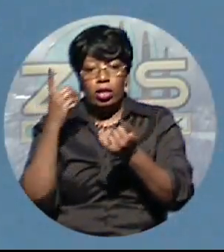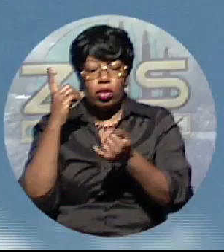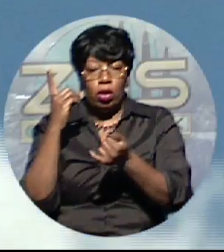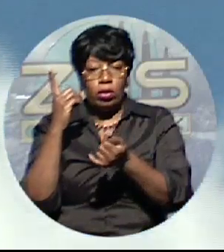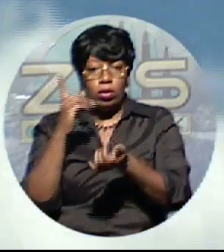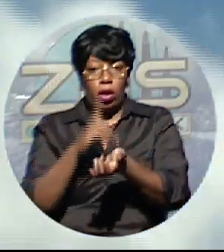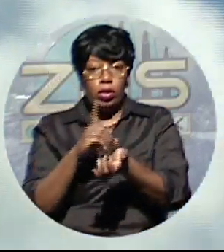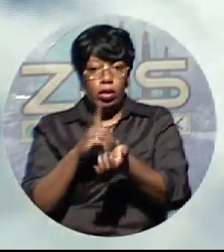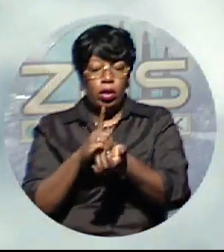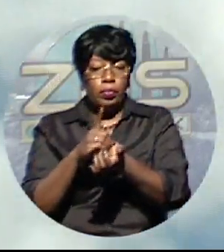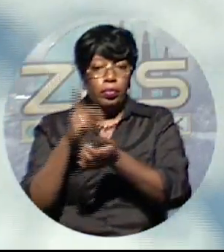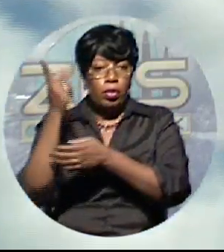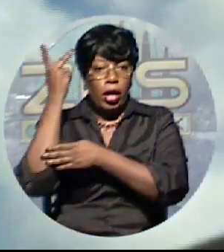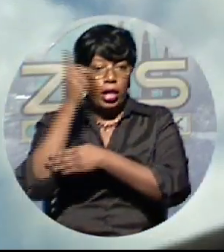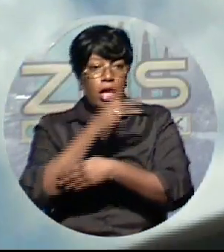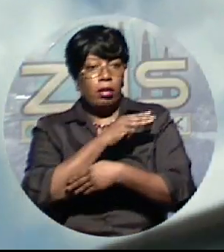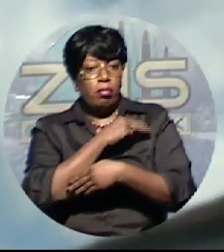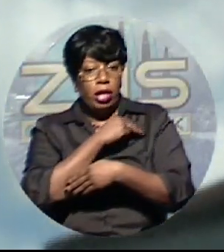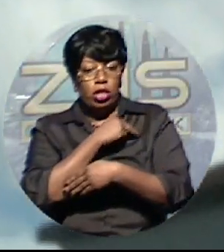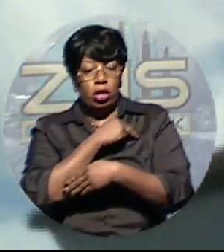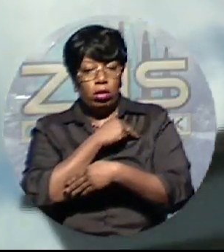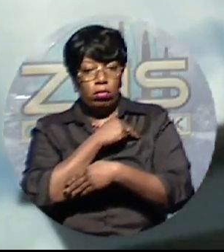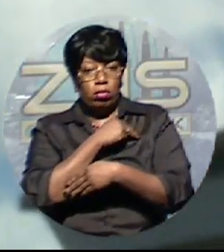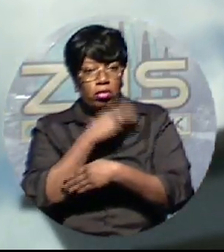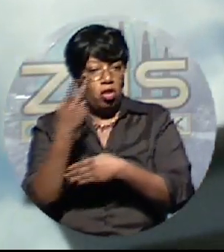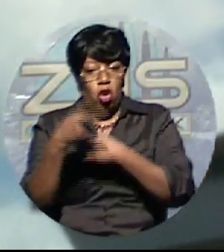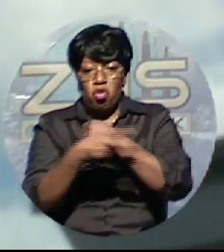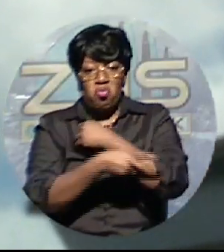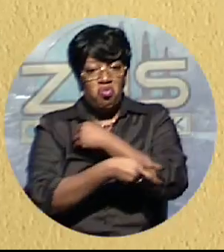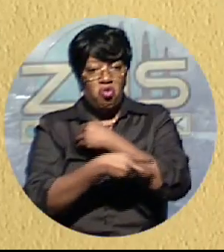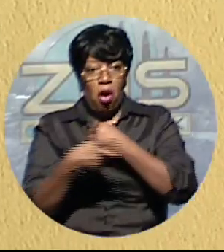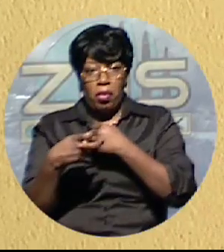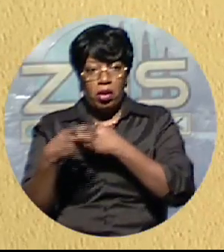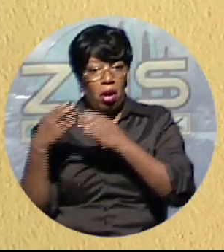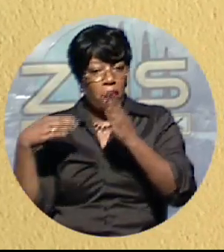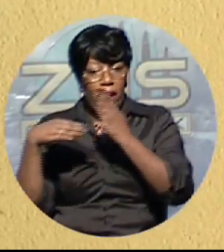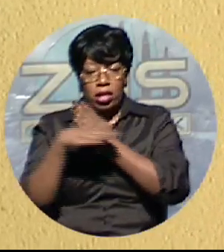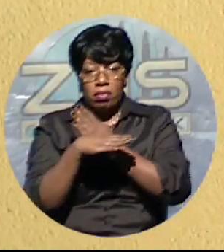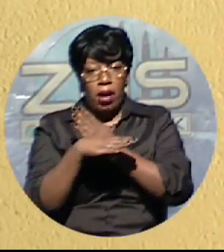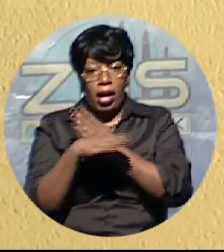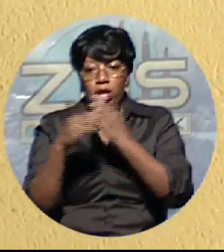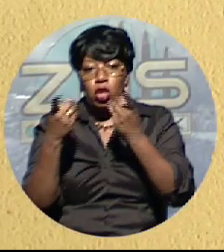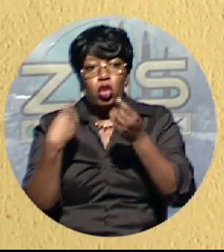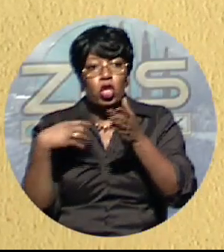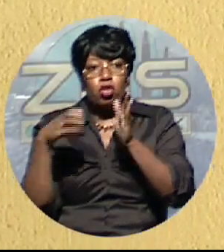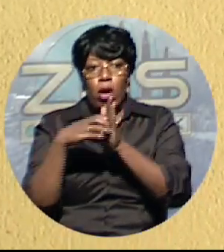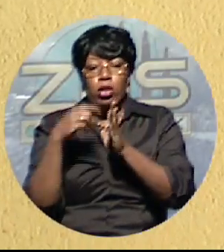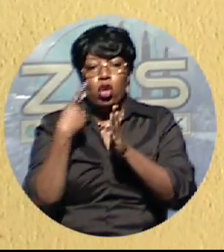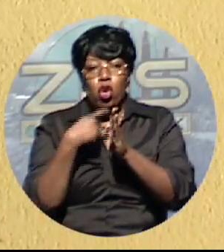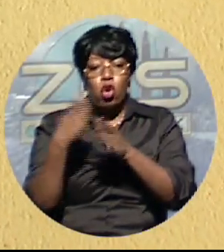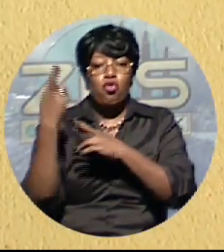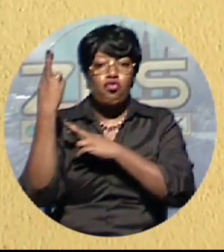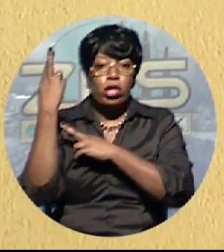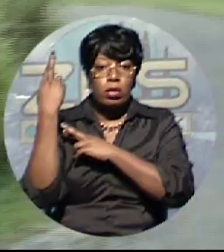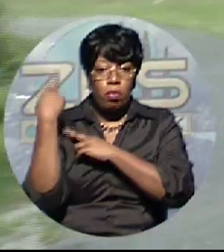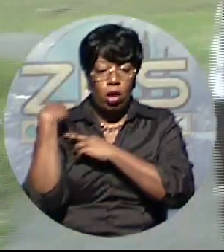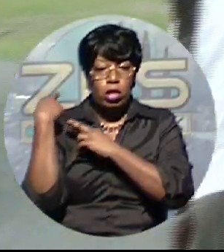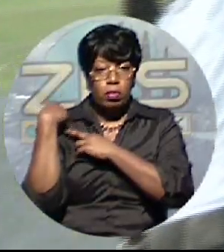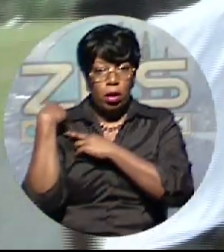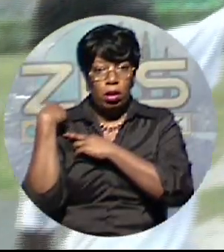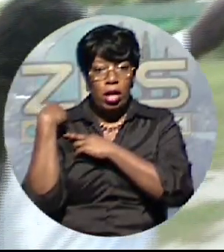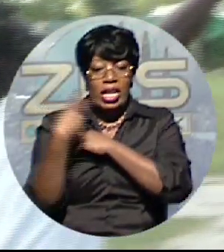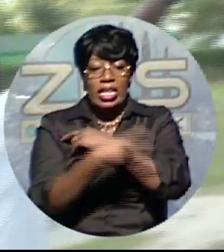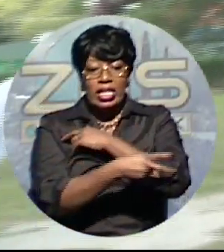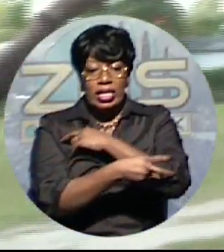is not sure if robbers, residents, or passers-by committed this crime, he is asking whoever is responsible for stealing this piece of